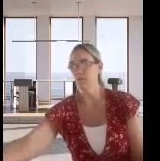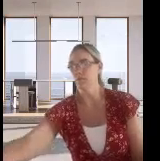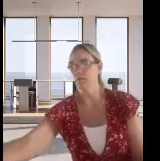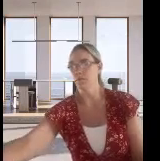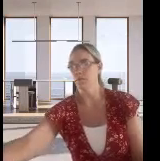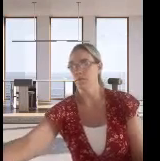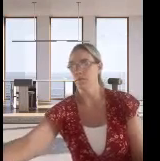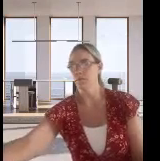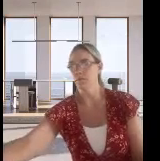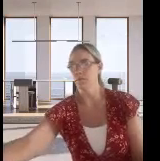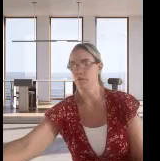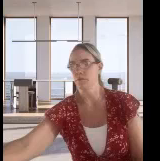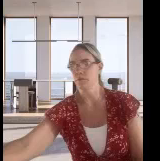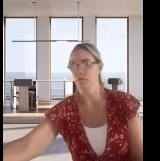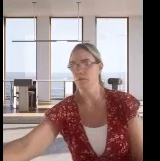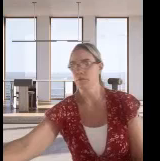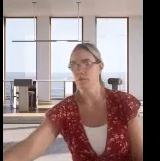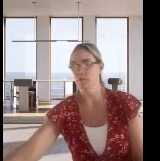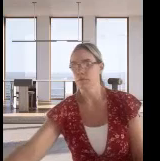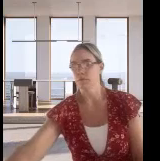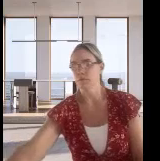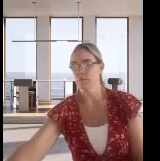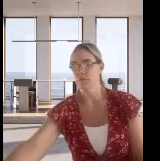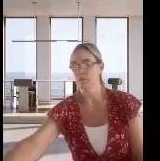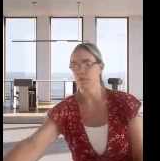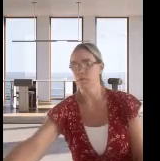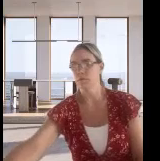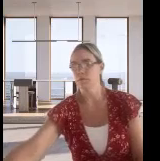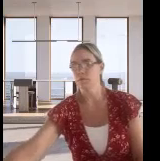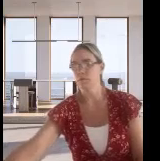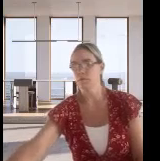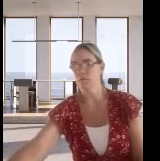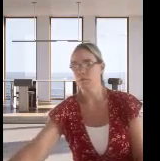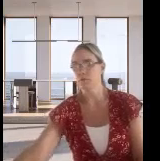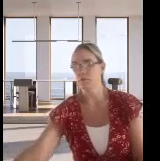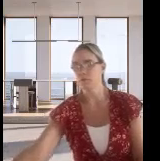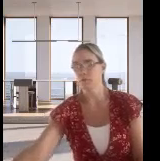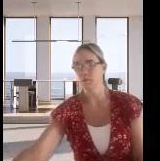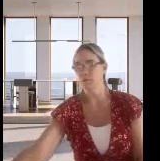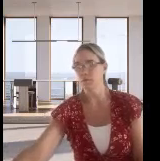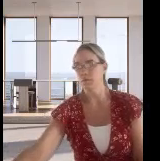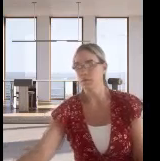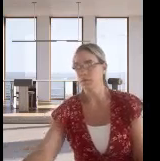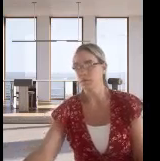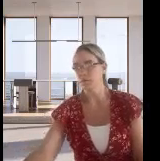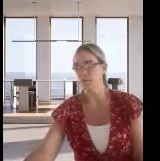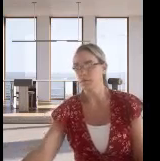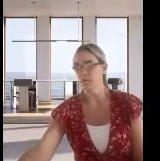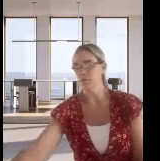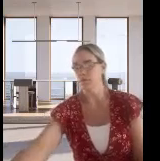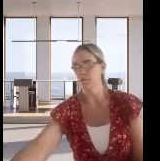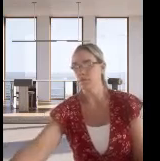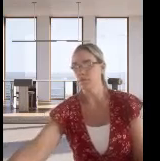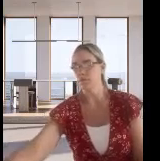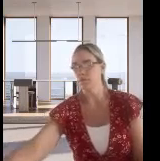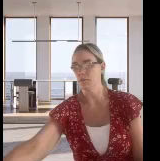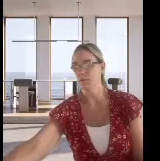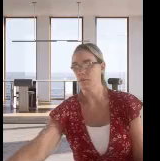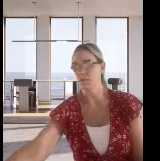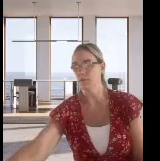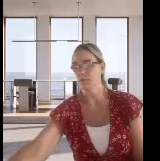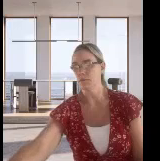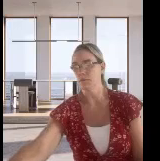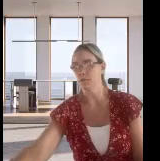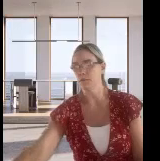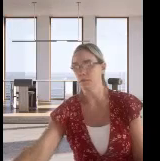hiring students identity-specific supports, but we've noticed an increased need for students with autism